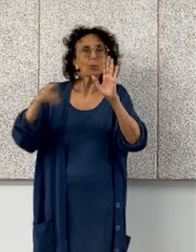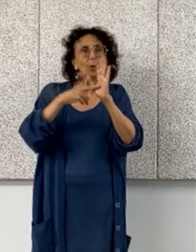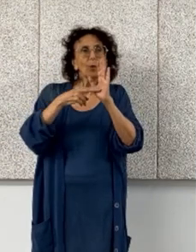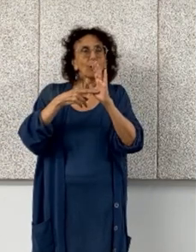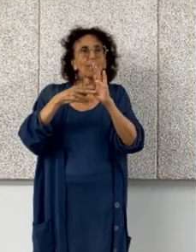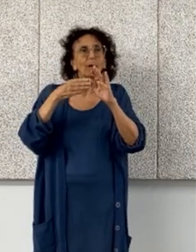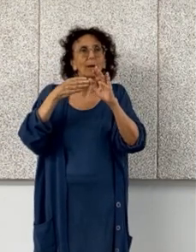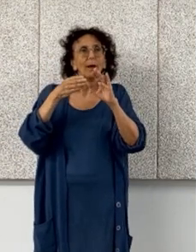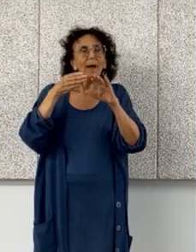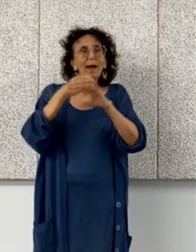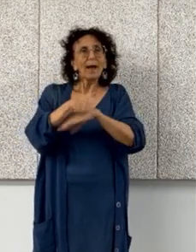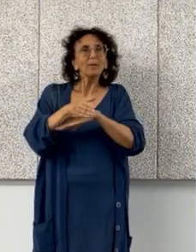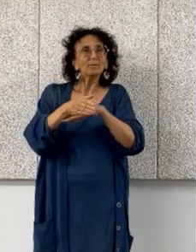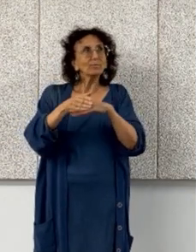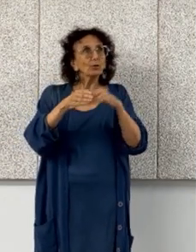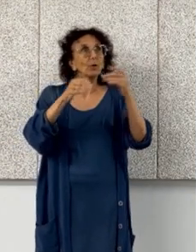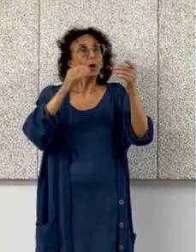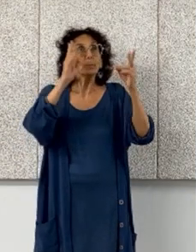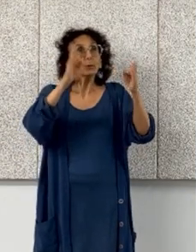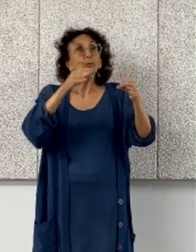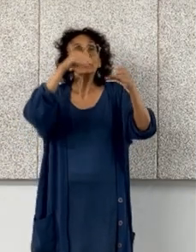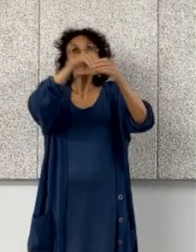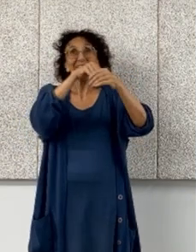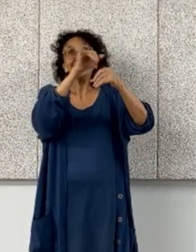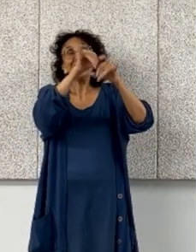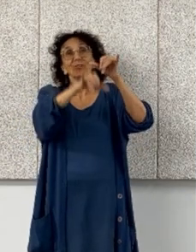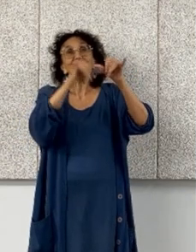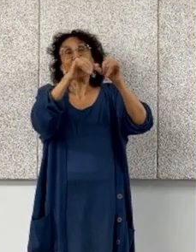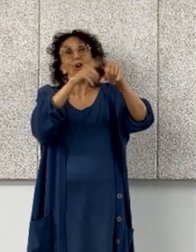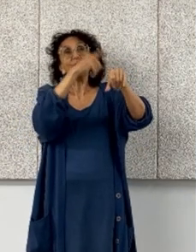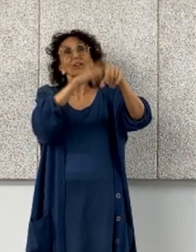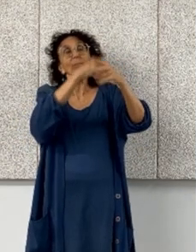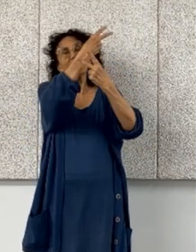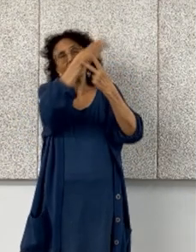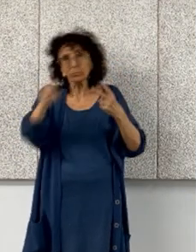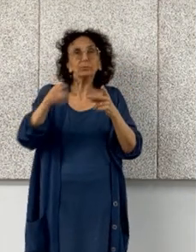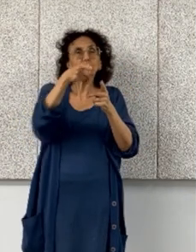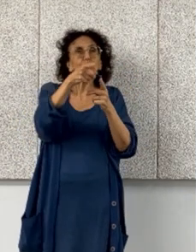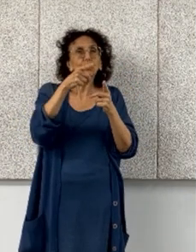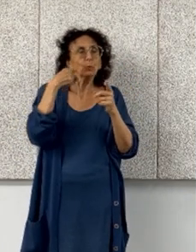after a long time leader? Mm. Wanna go first?